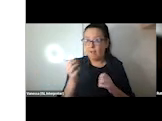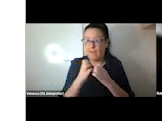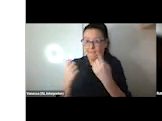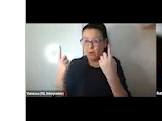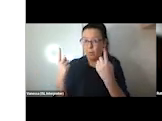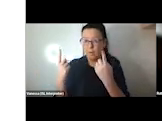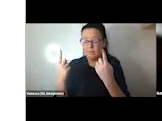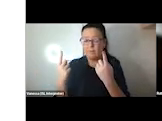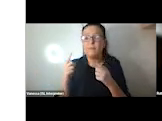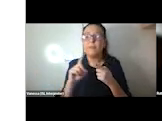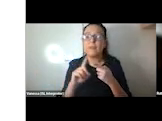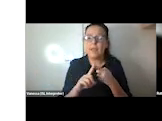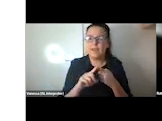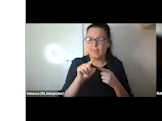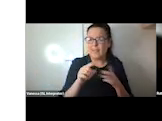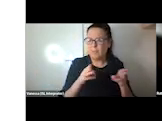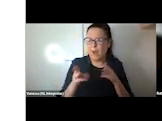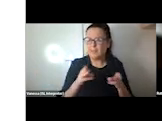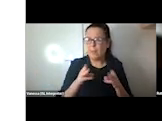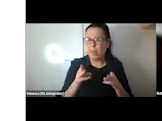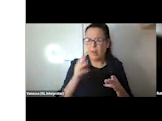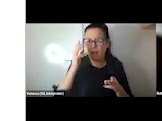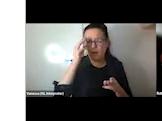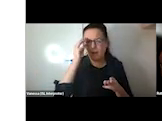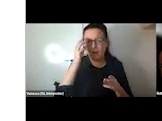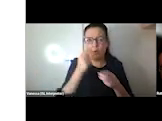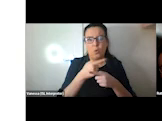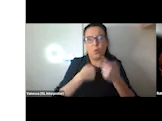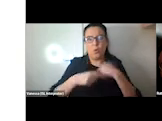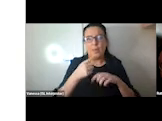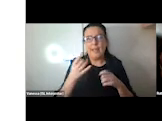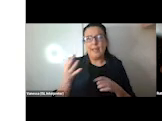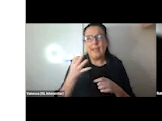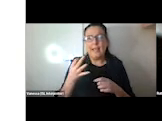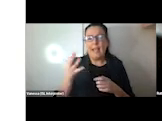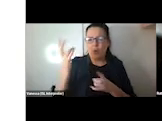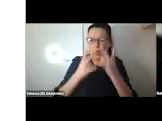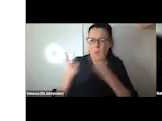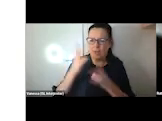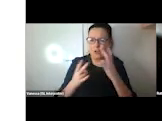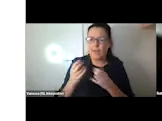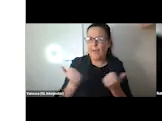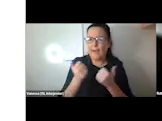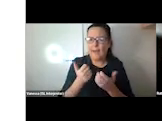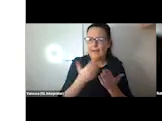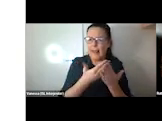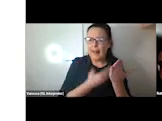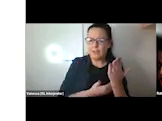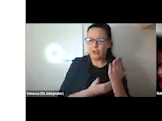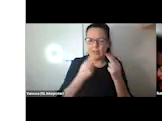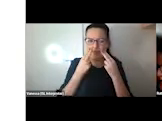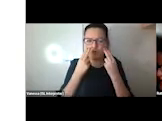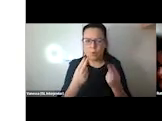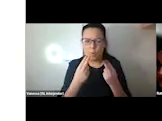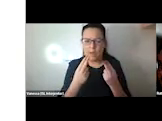appropriate. And we get a lot of queries from people asking us, is there any legislative requirement in